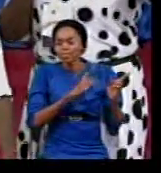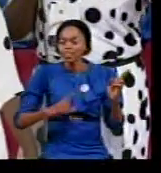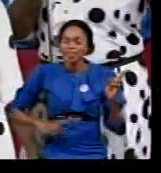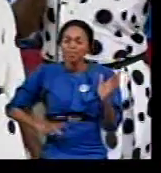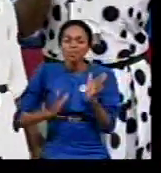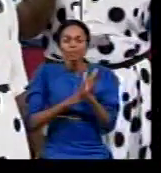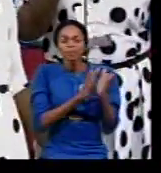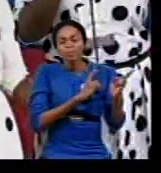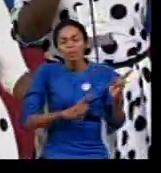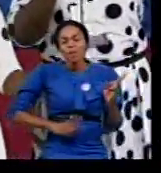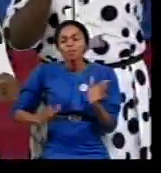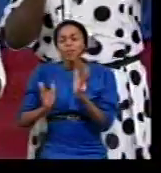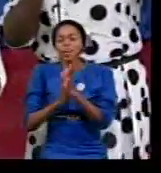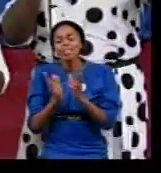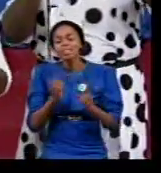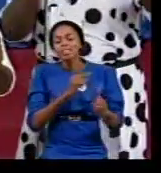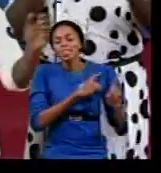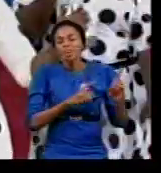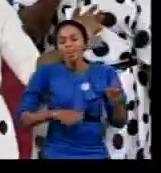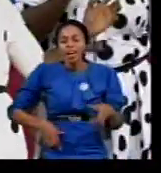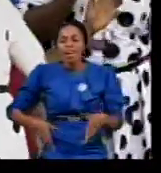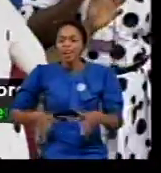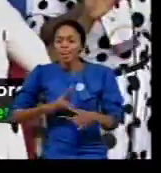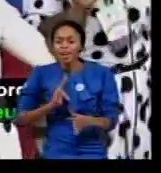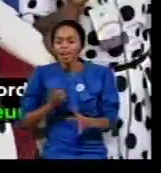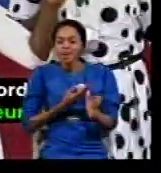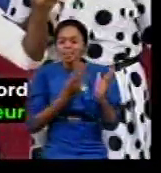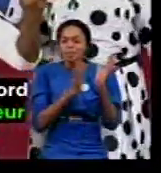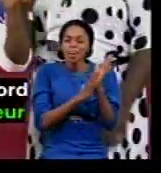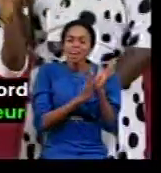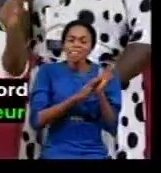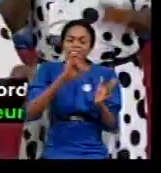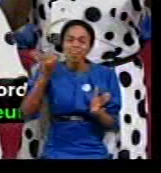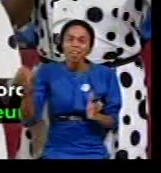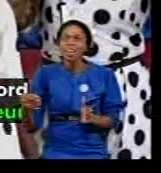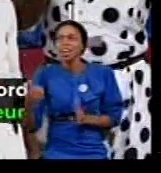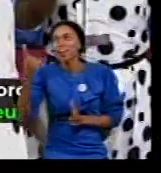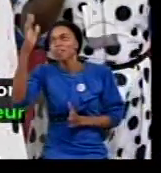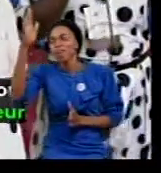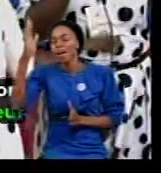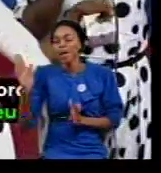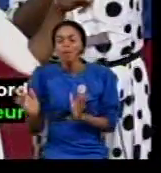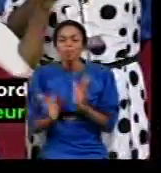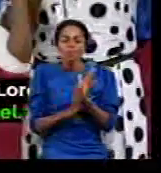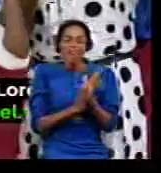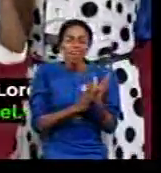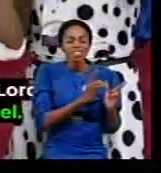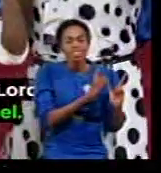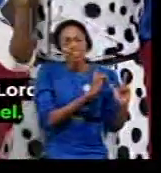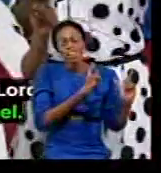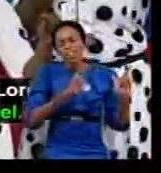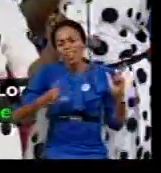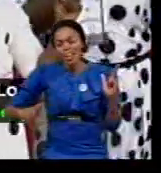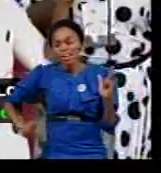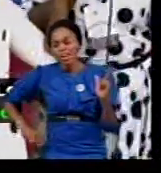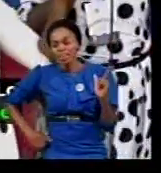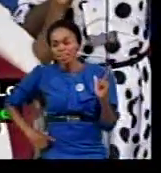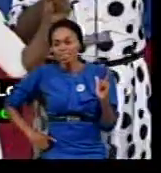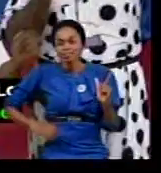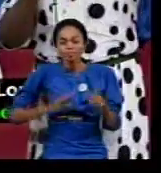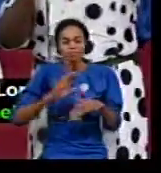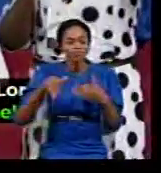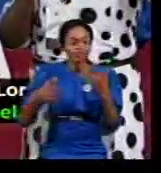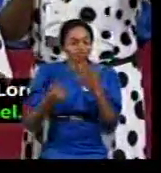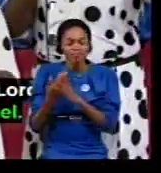me. Depart not hence, I pray thee, until I come unto thee, and bring forth my present,